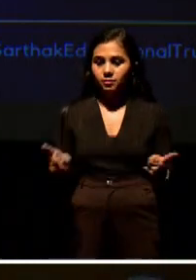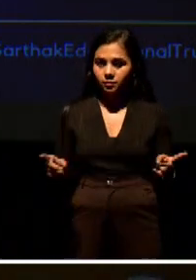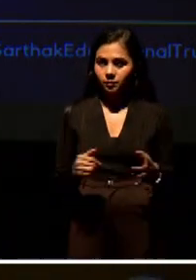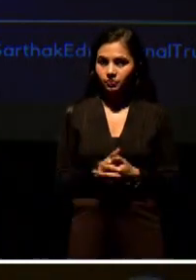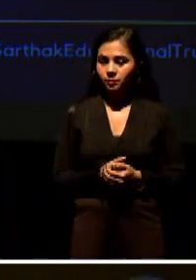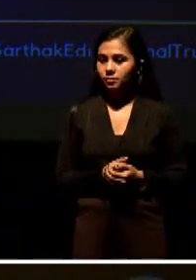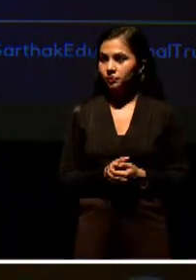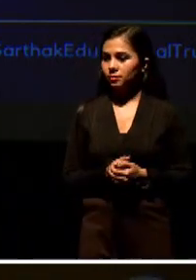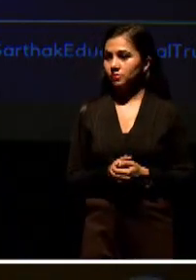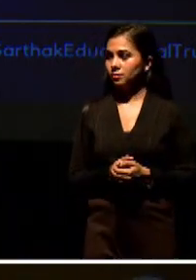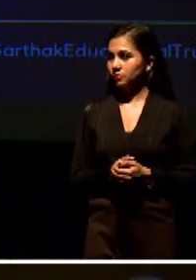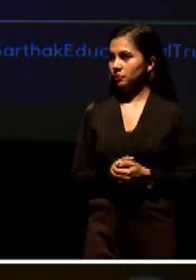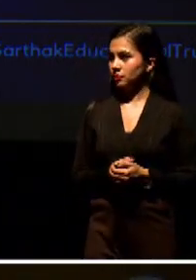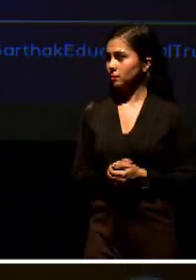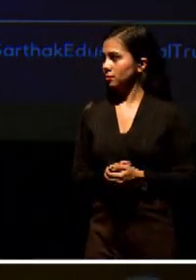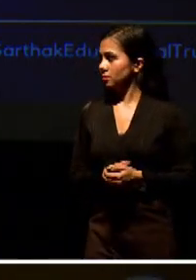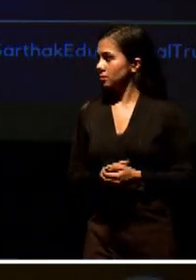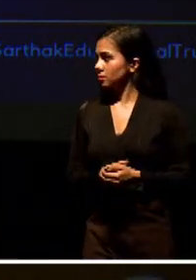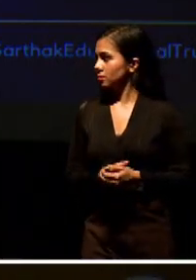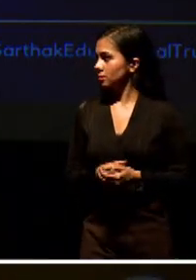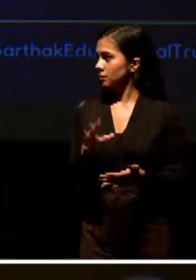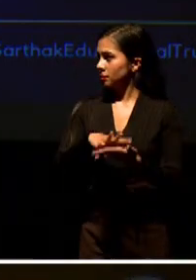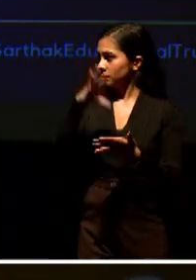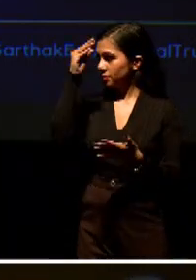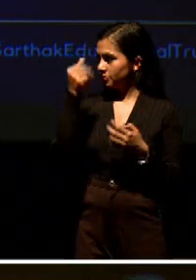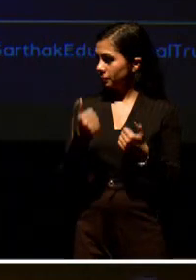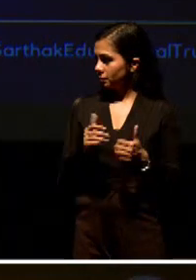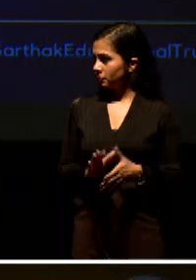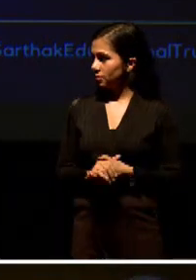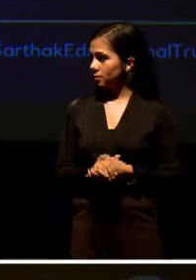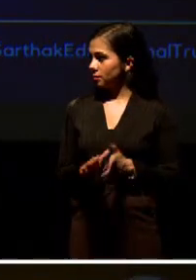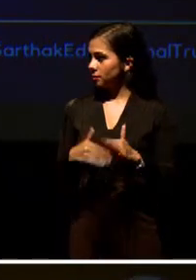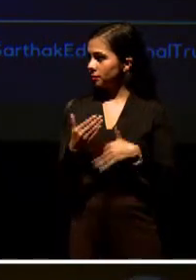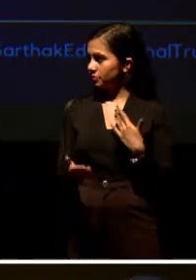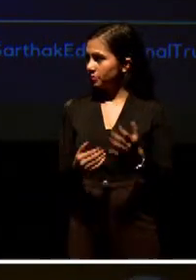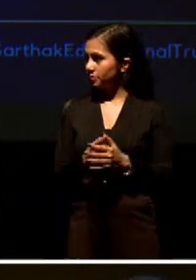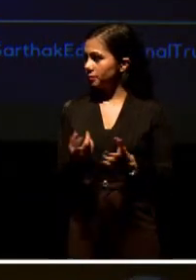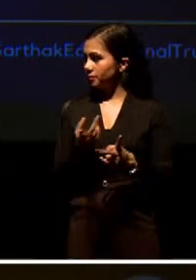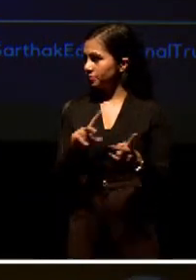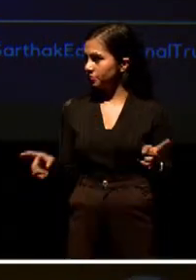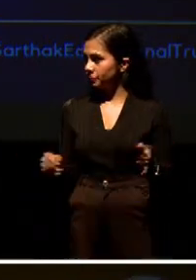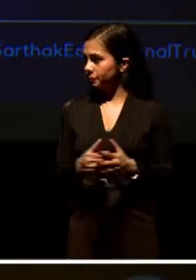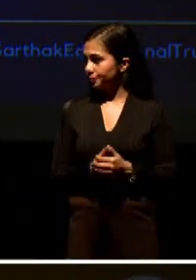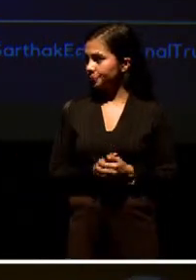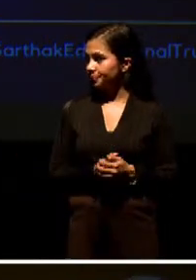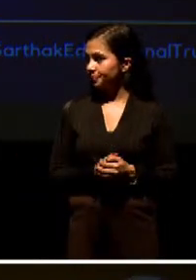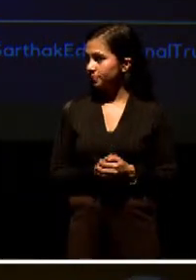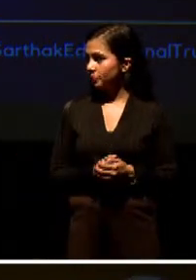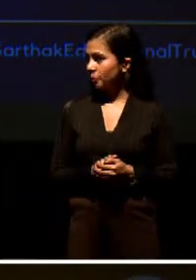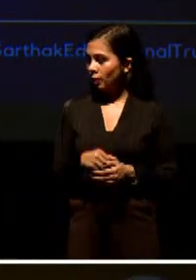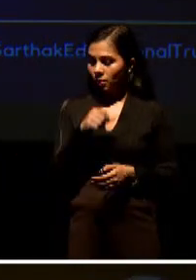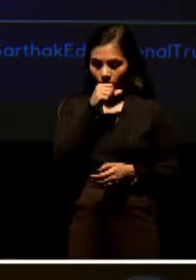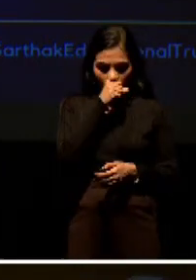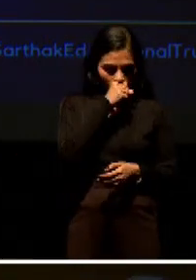part where I think we have not done very well. Now, the other thing which we have to realize, since you're